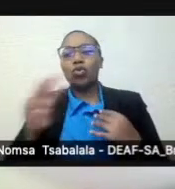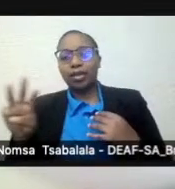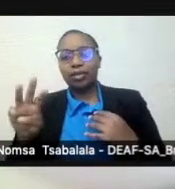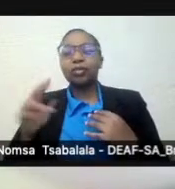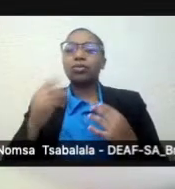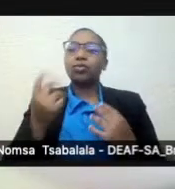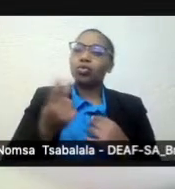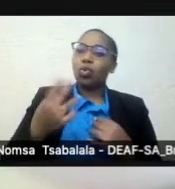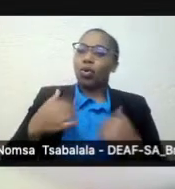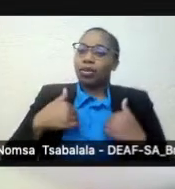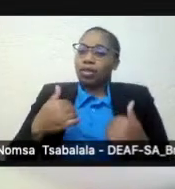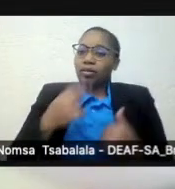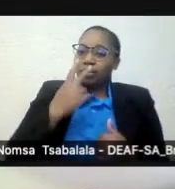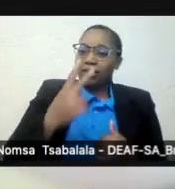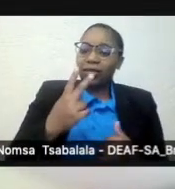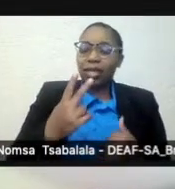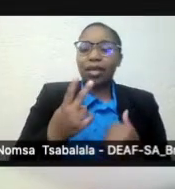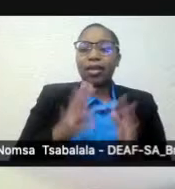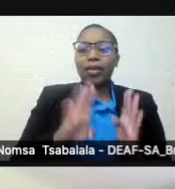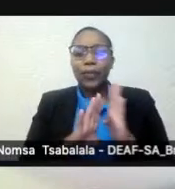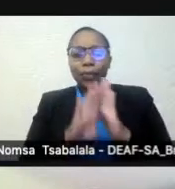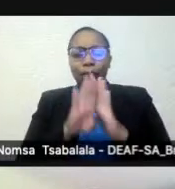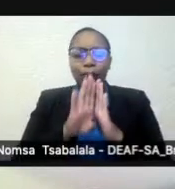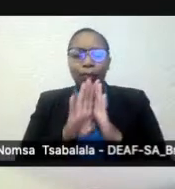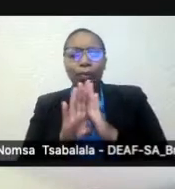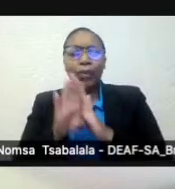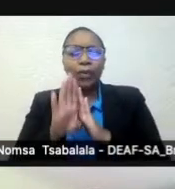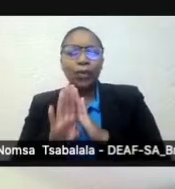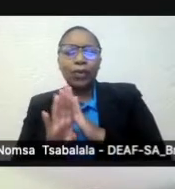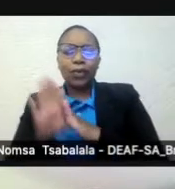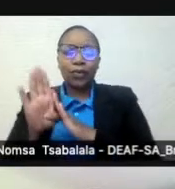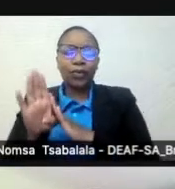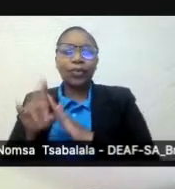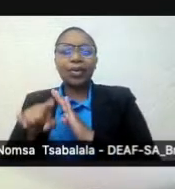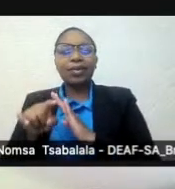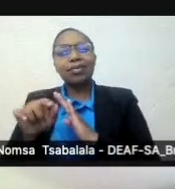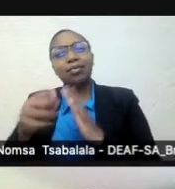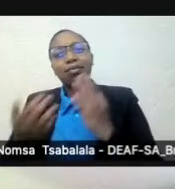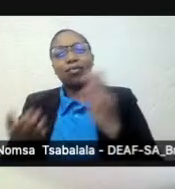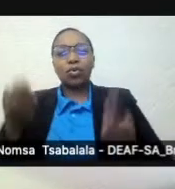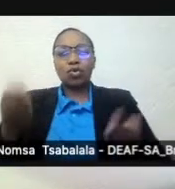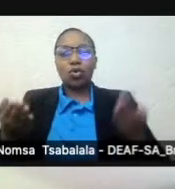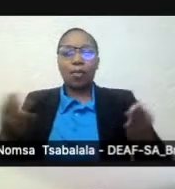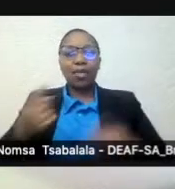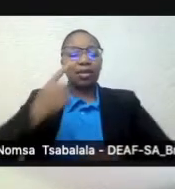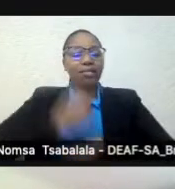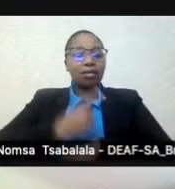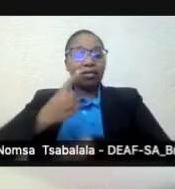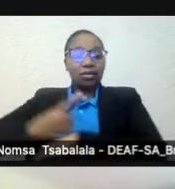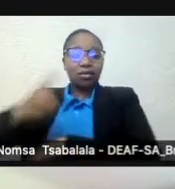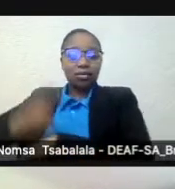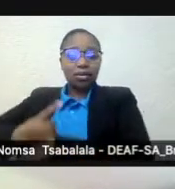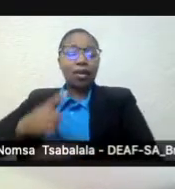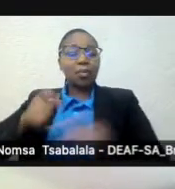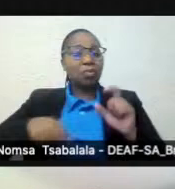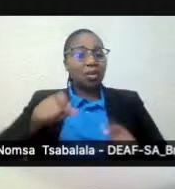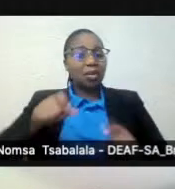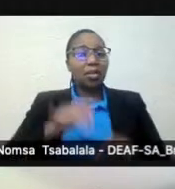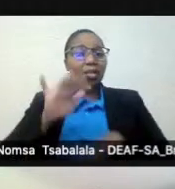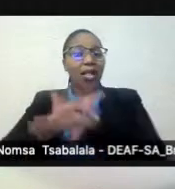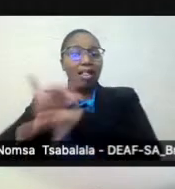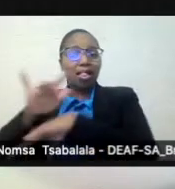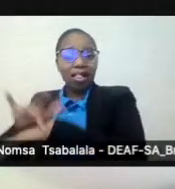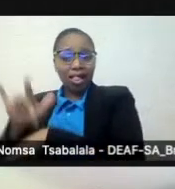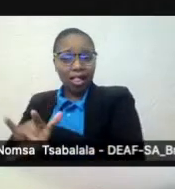to observe small increases in the comparison of daily average deaths in Eastern Cape, Gauteng,